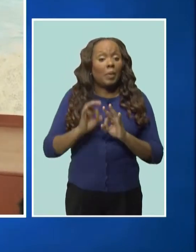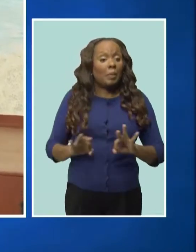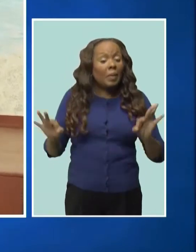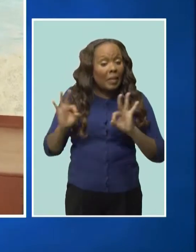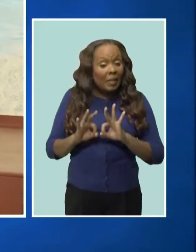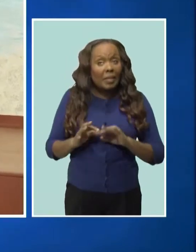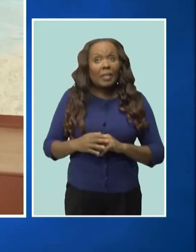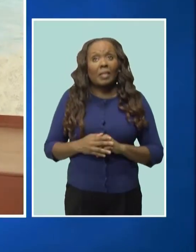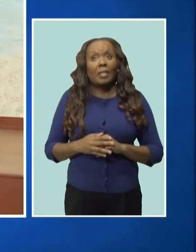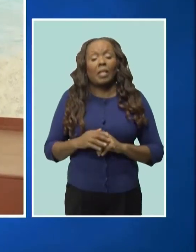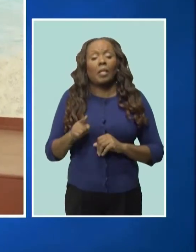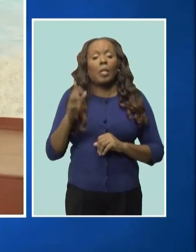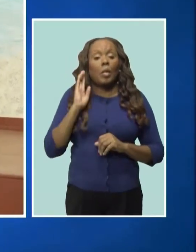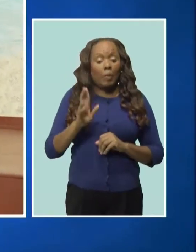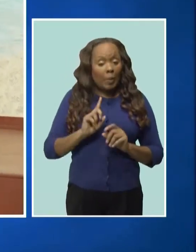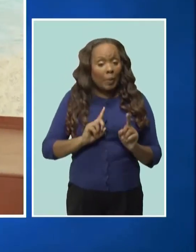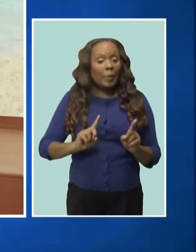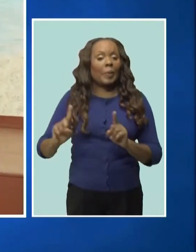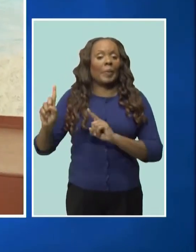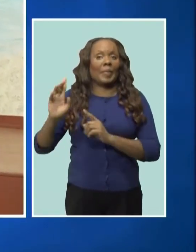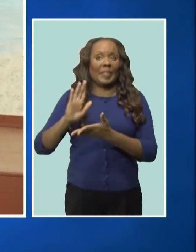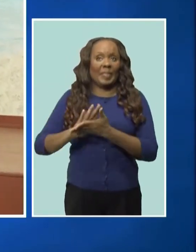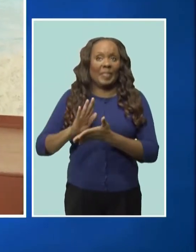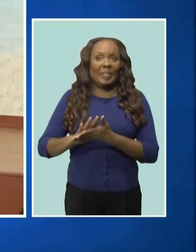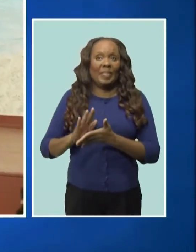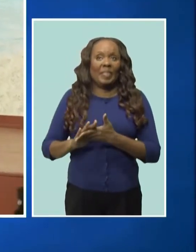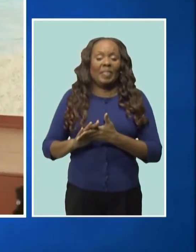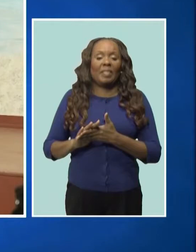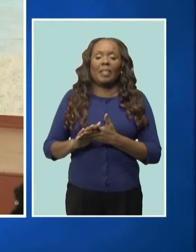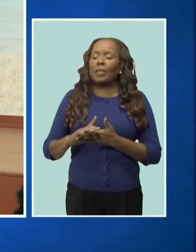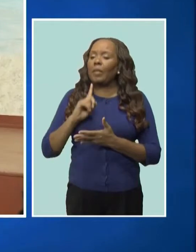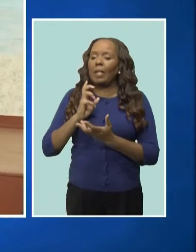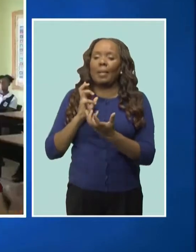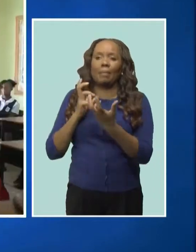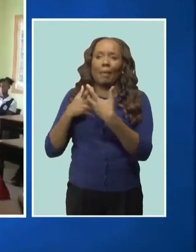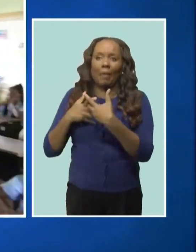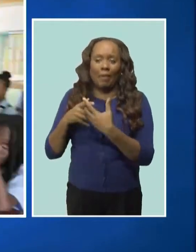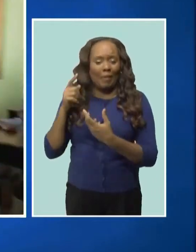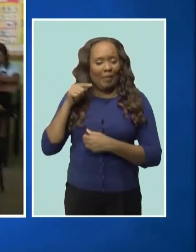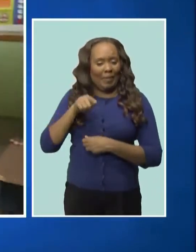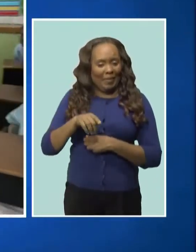is you end up at a school that is catered for you.